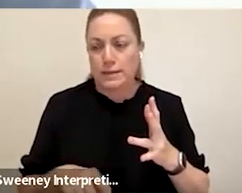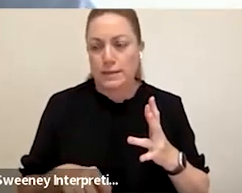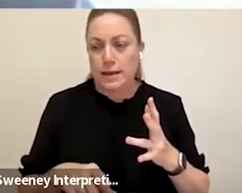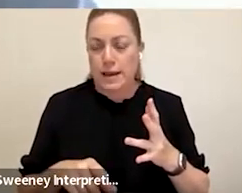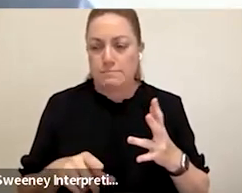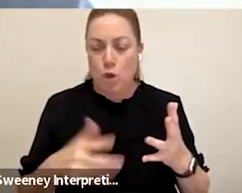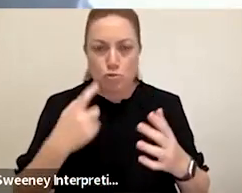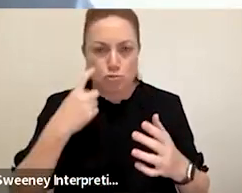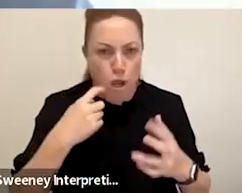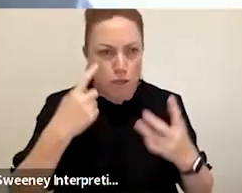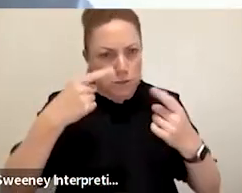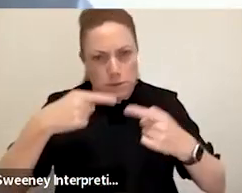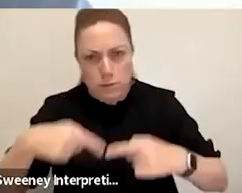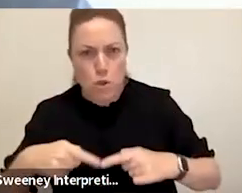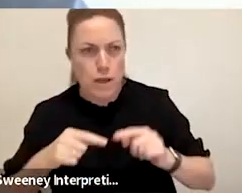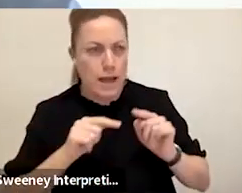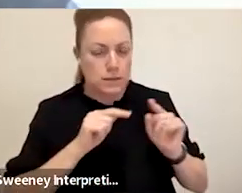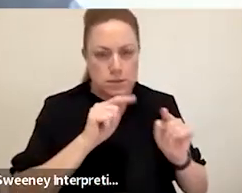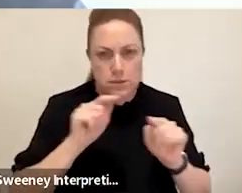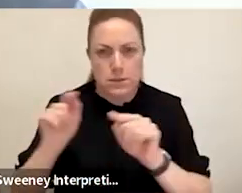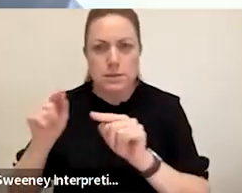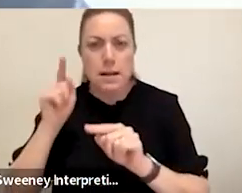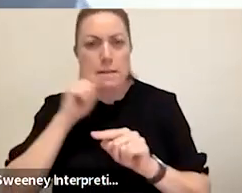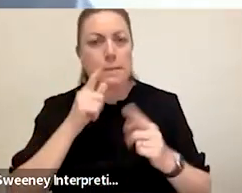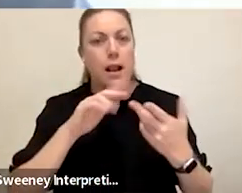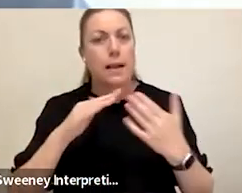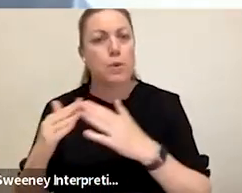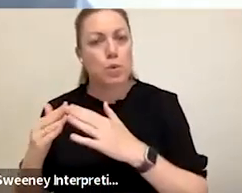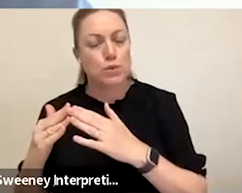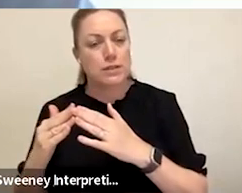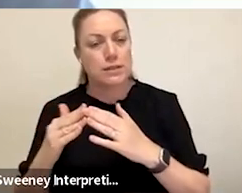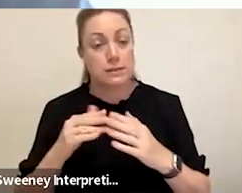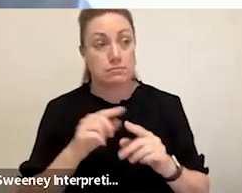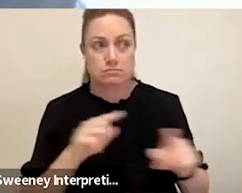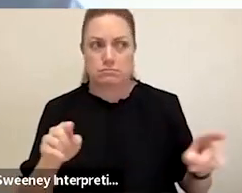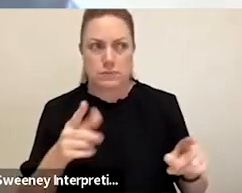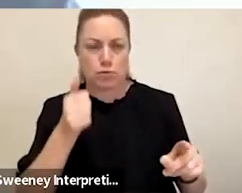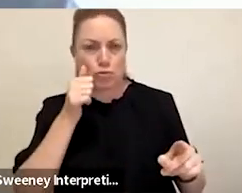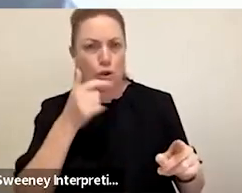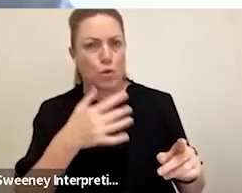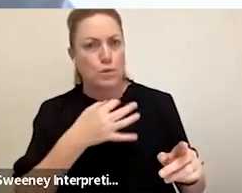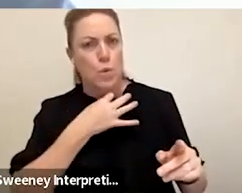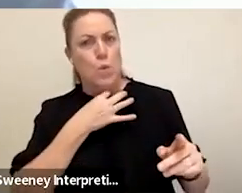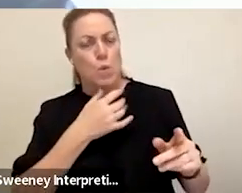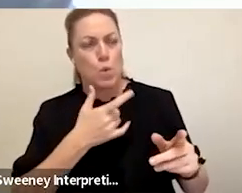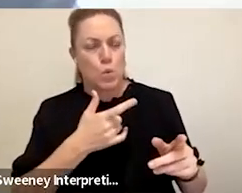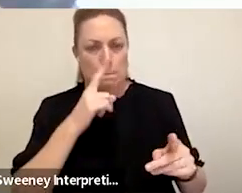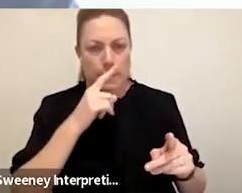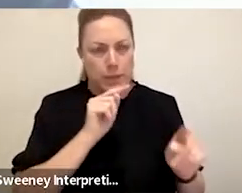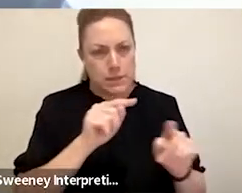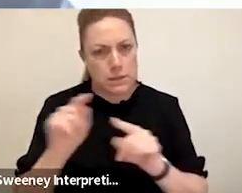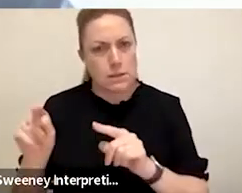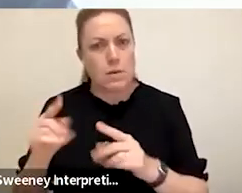to identify some people in our communities we were working in who were already quite vulnerable and who had been affected by